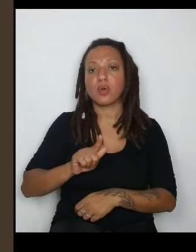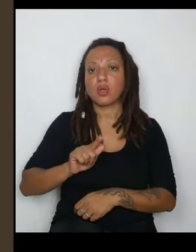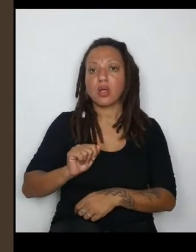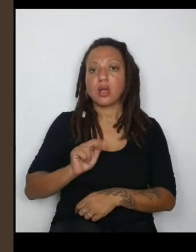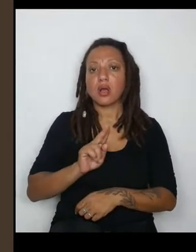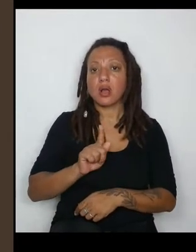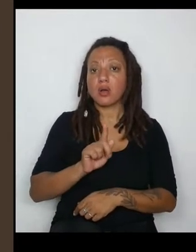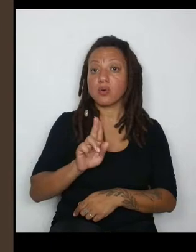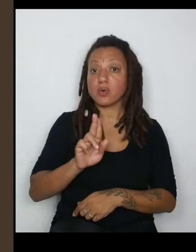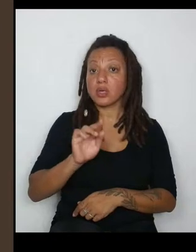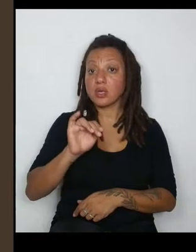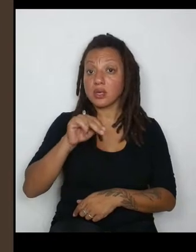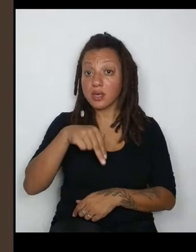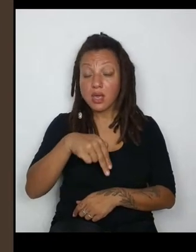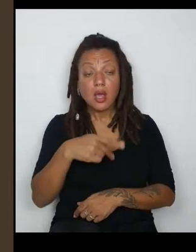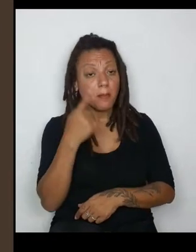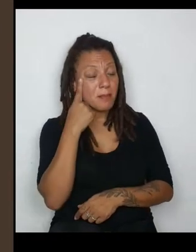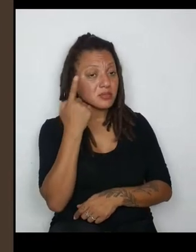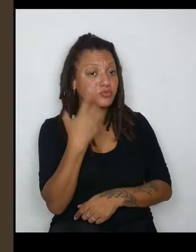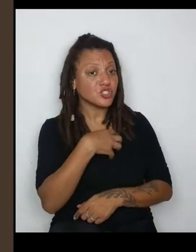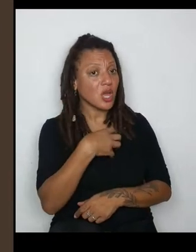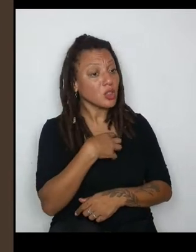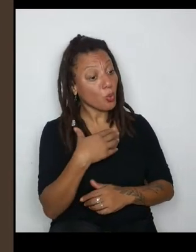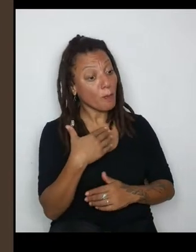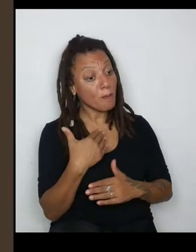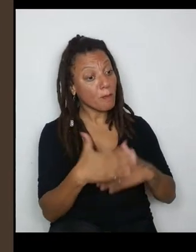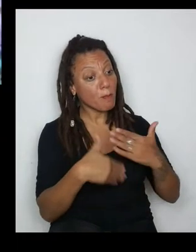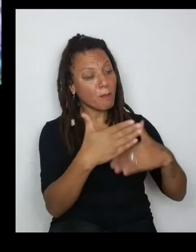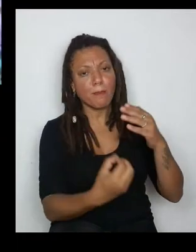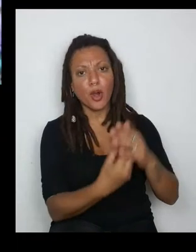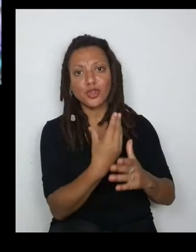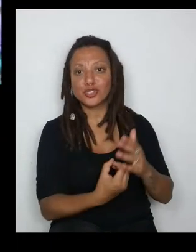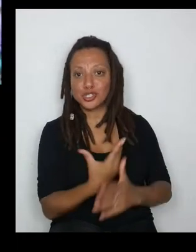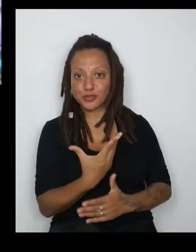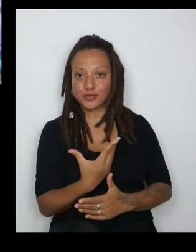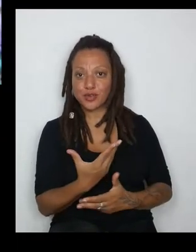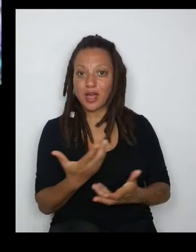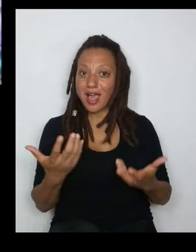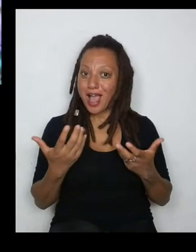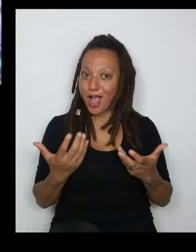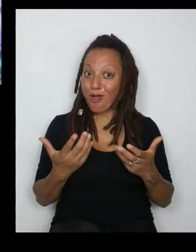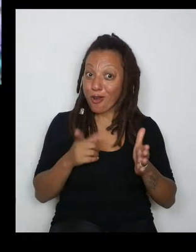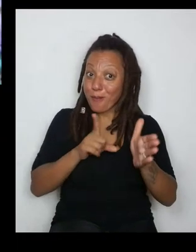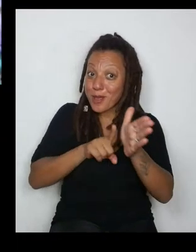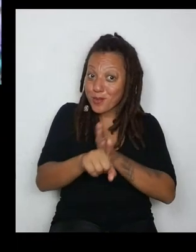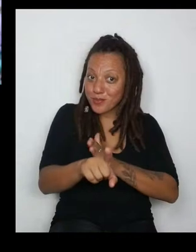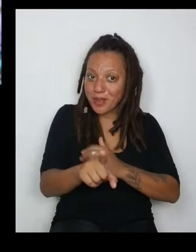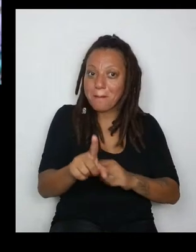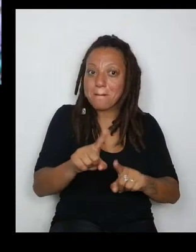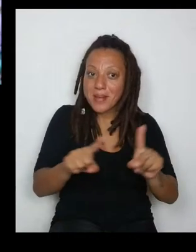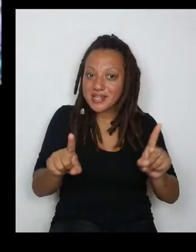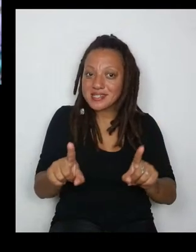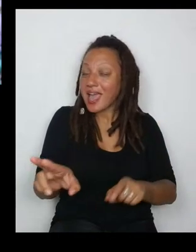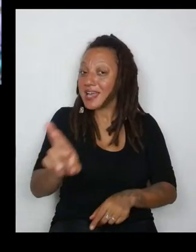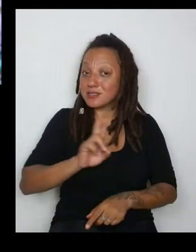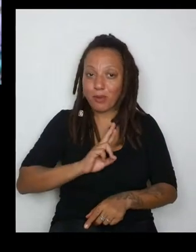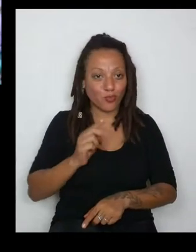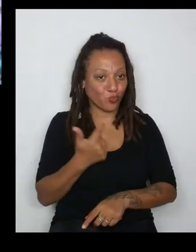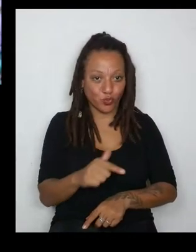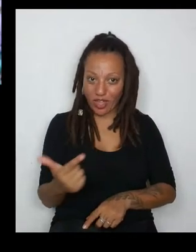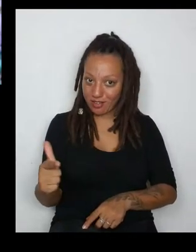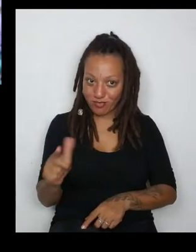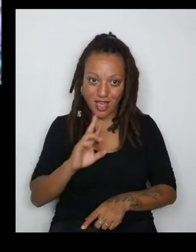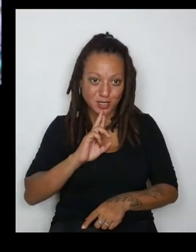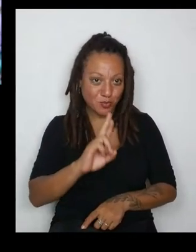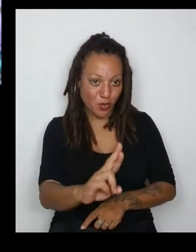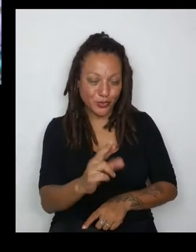to end off by asking why i don't have an answer but i just wanted to look at a number of those artists with you and to just show